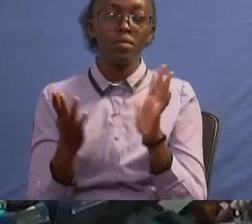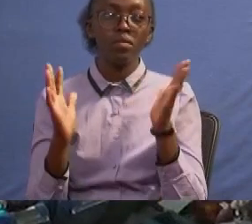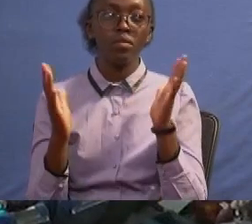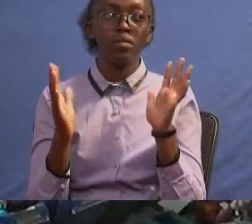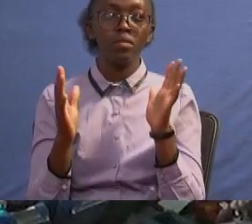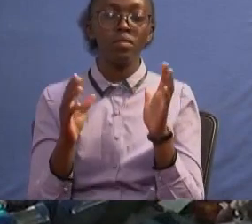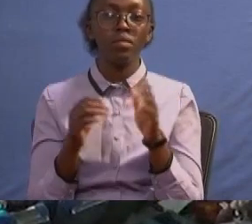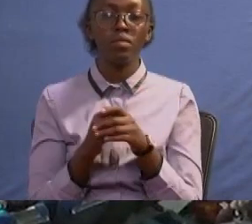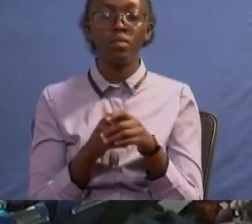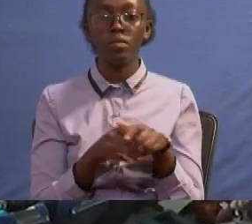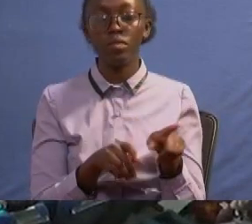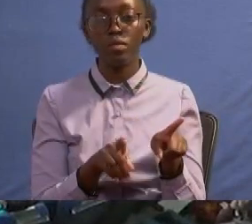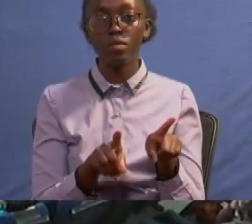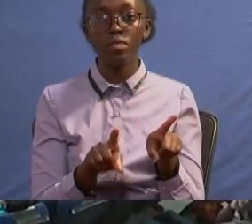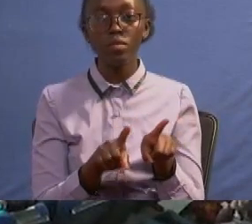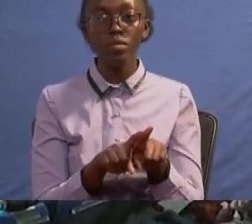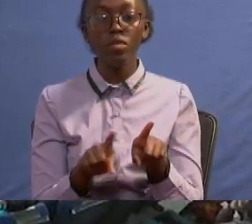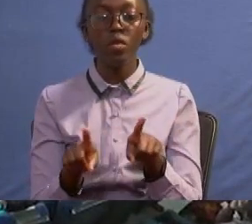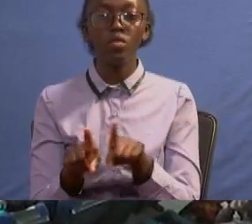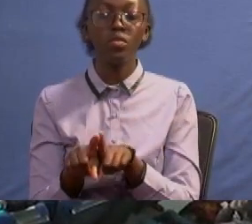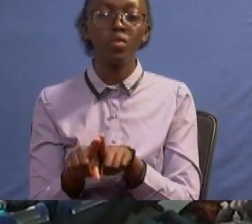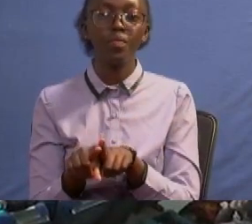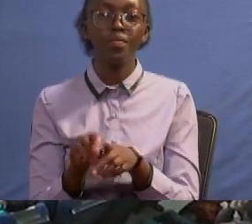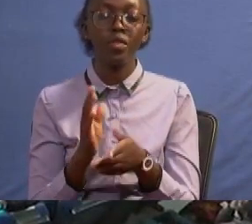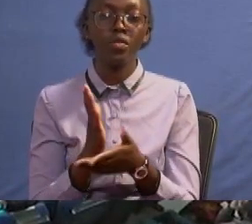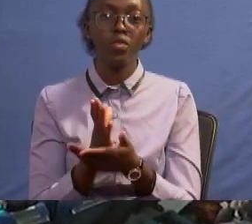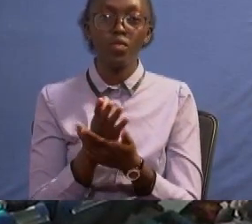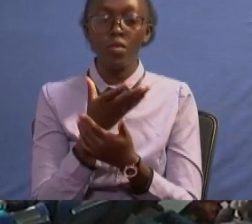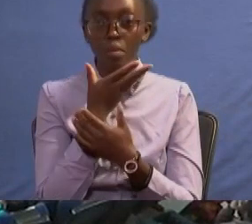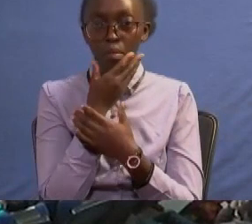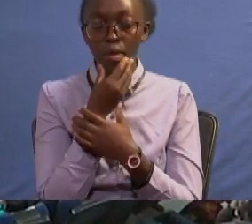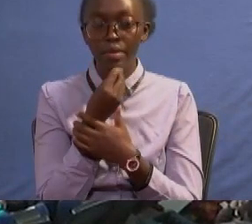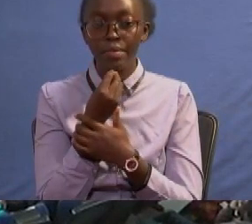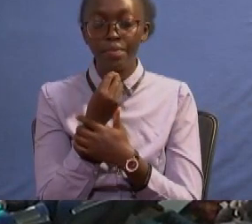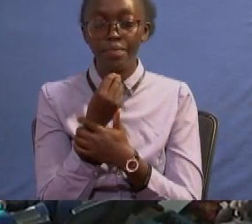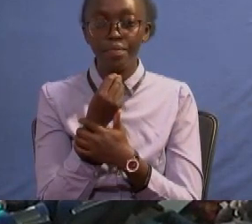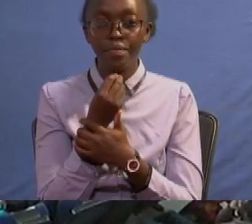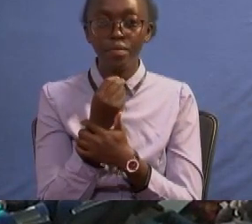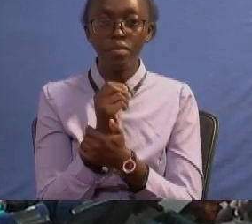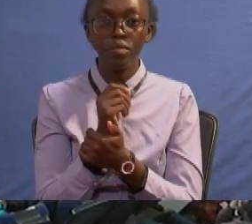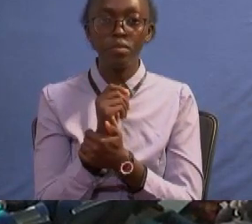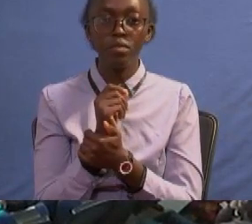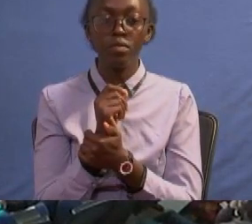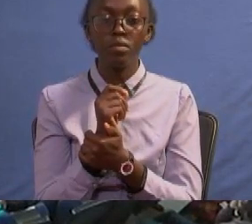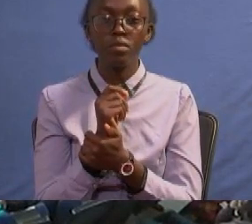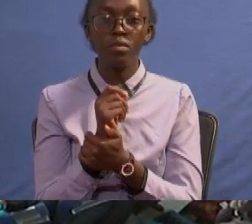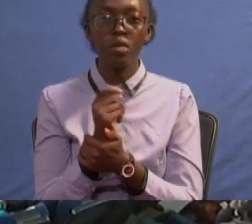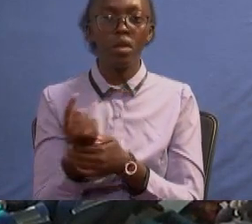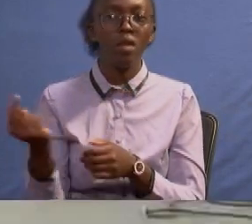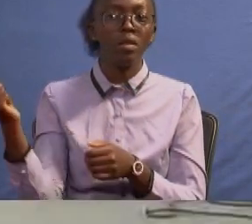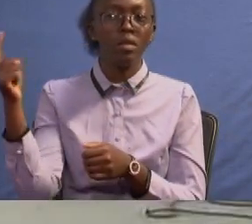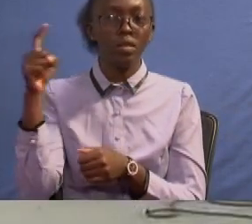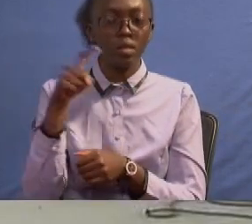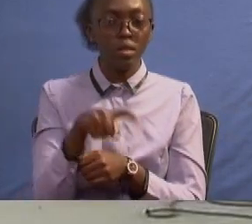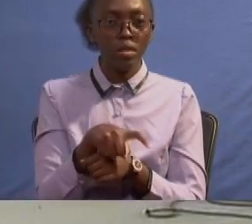and the others, the truthful man. And that truthful man actually did come here to look for a